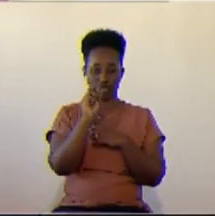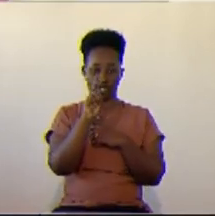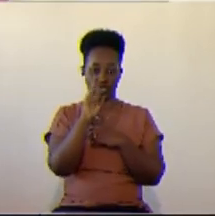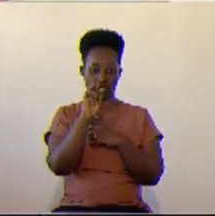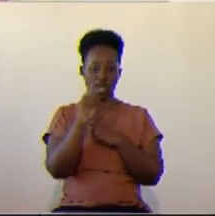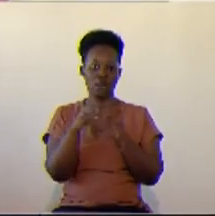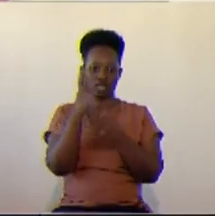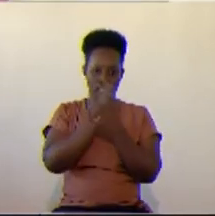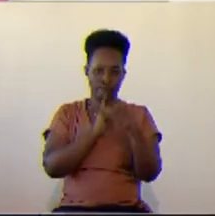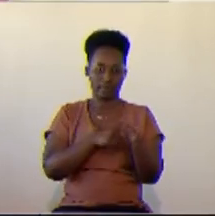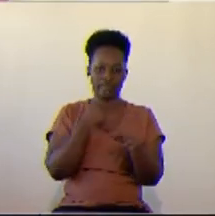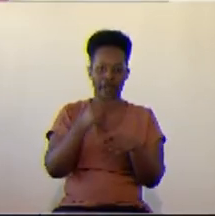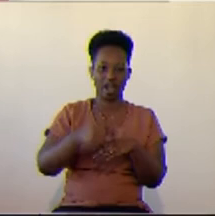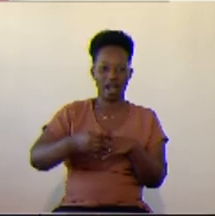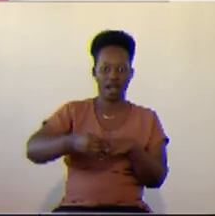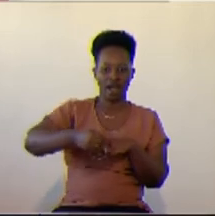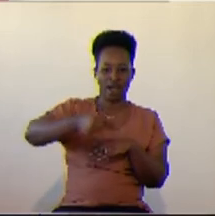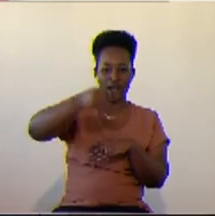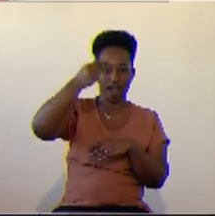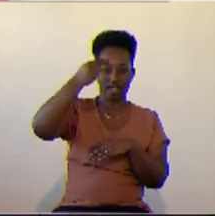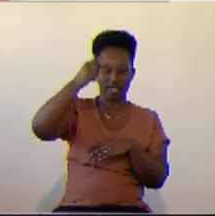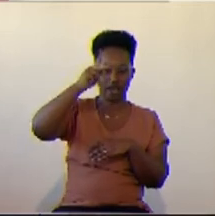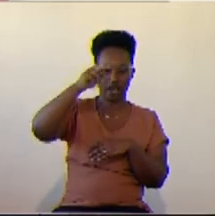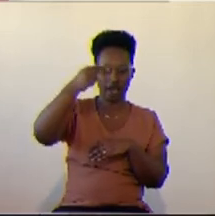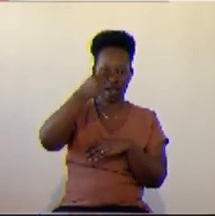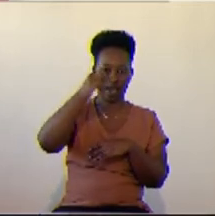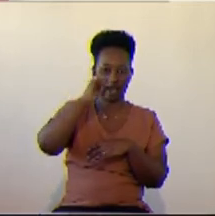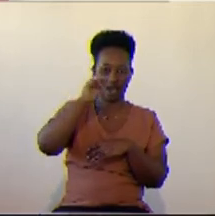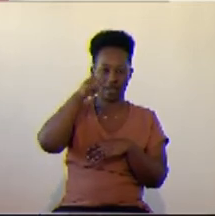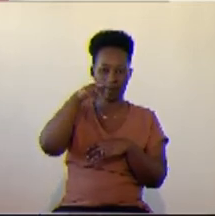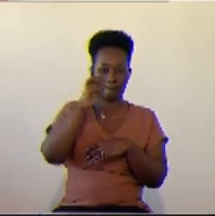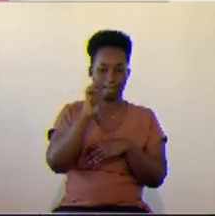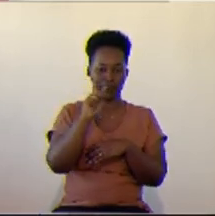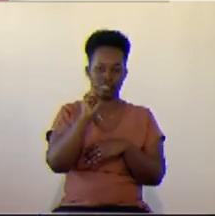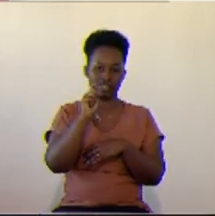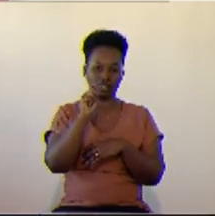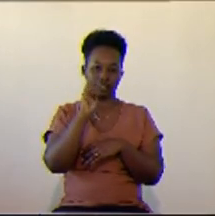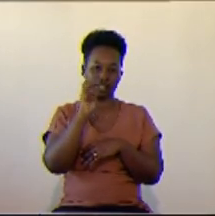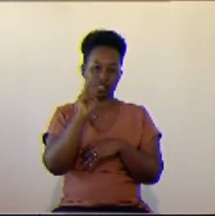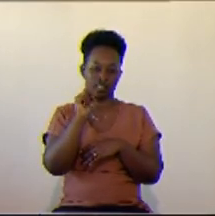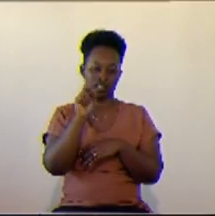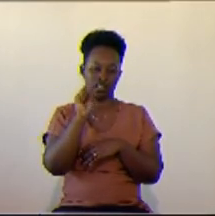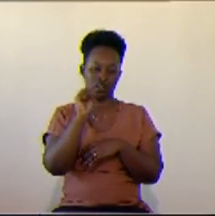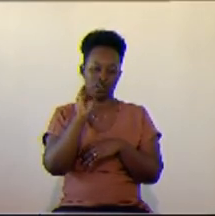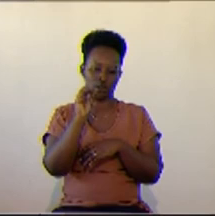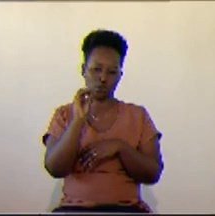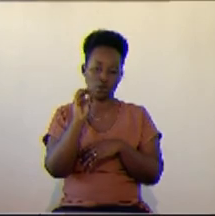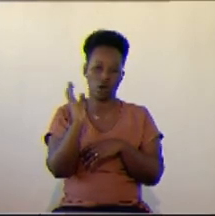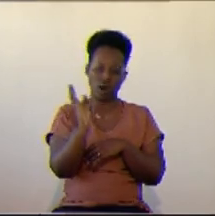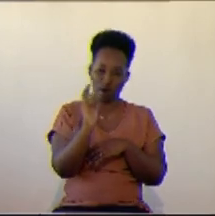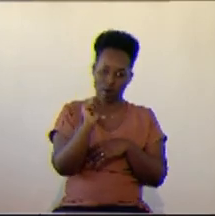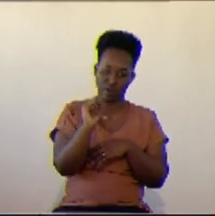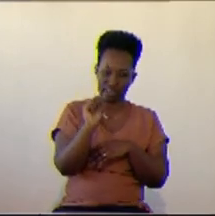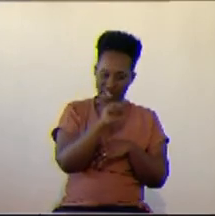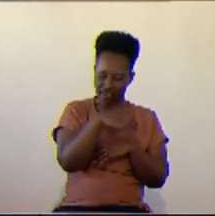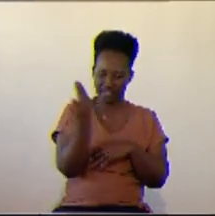hypertension. Low blood pressure, which is hypotension. Then you have systolic blood pressure, diastolic blood